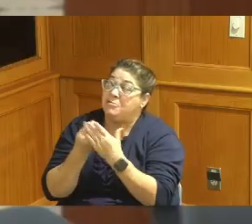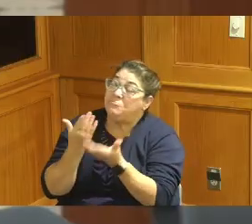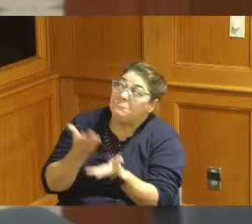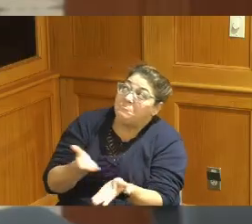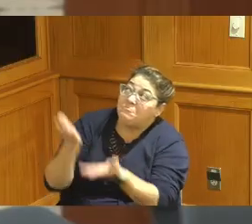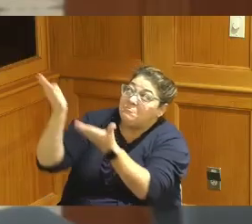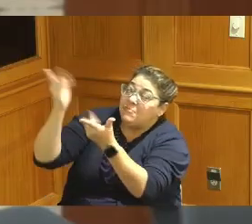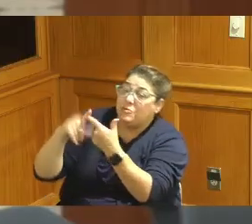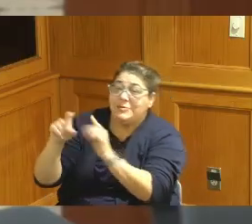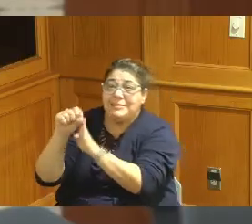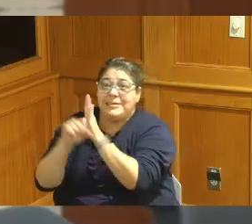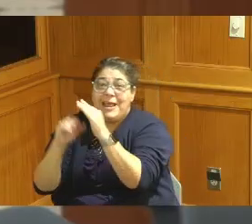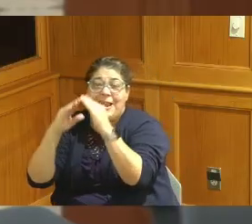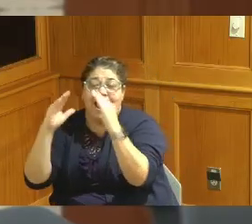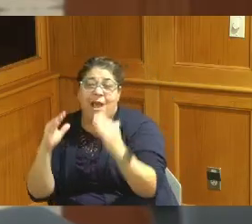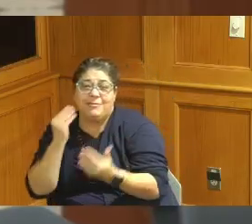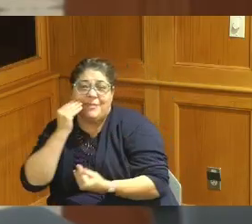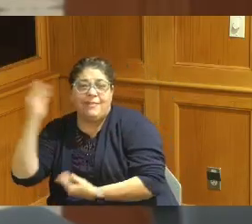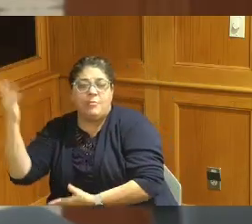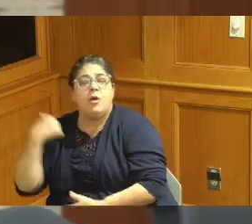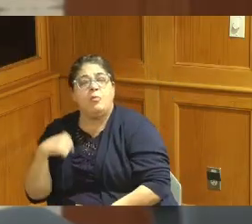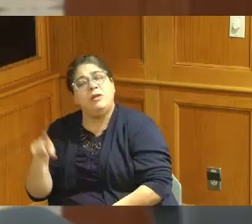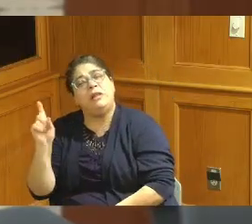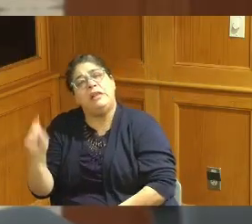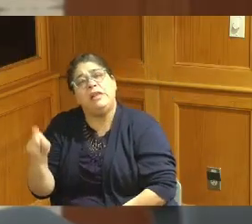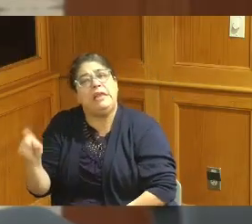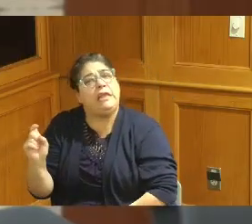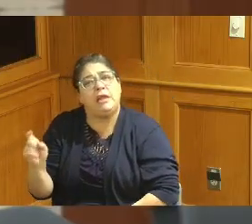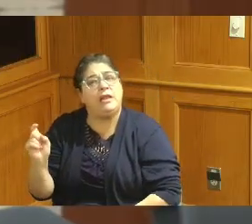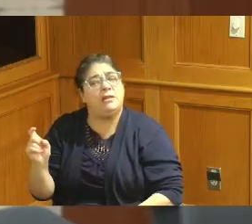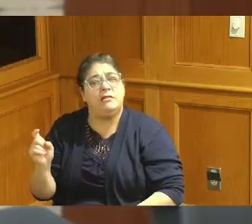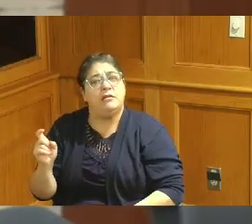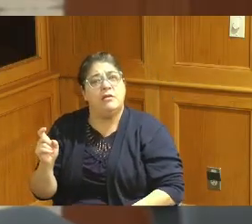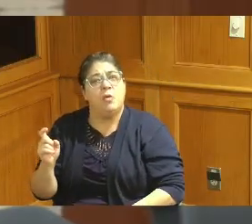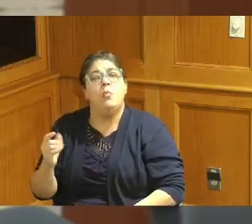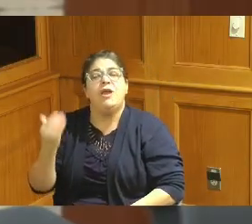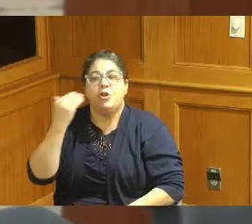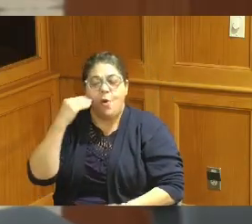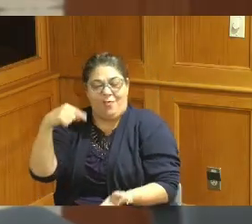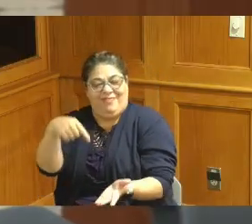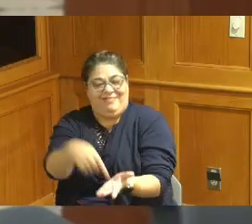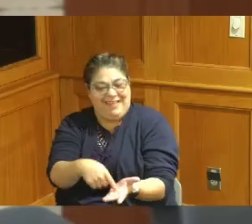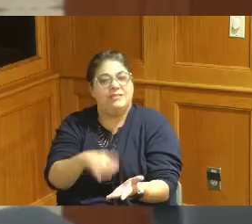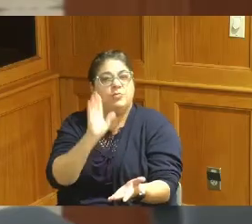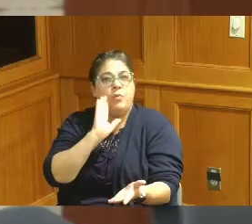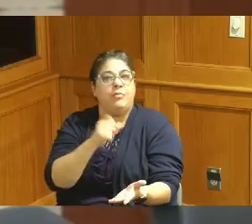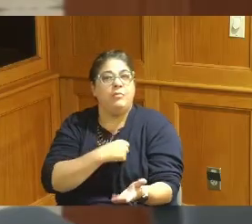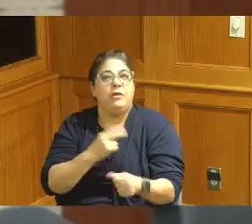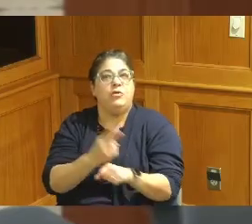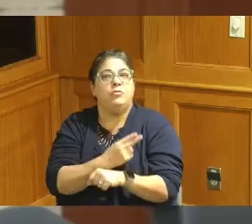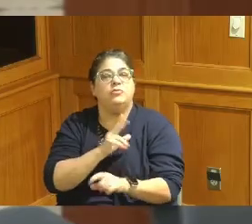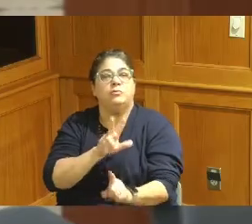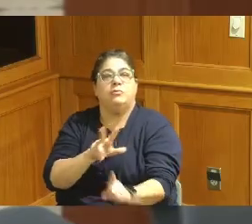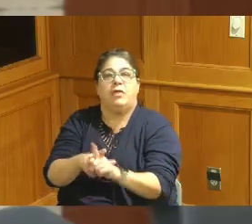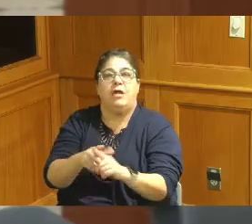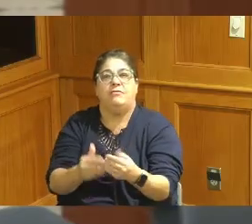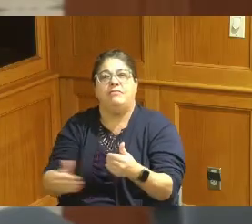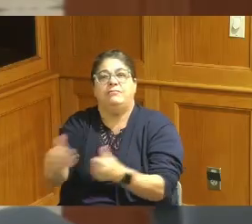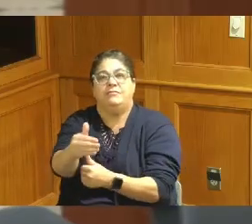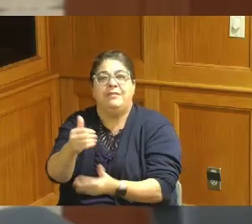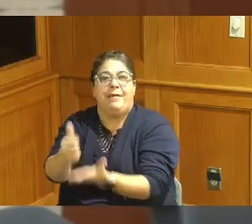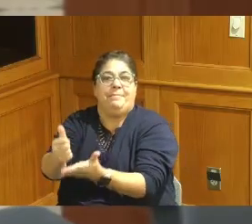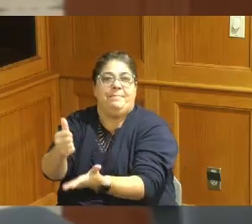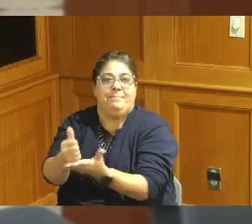to the State House, that there is a framework that we know works well and could be replicated. So I wish we had